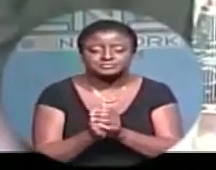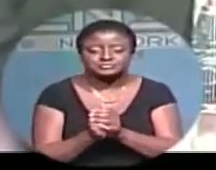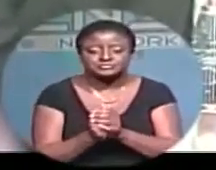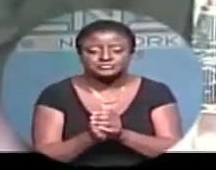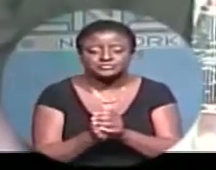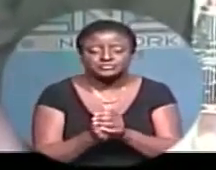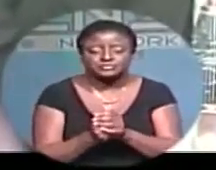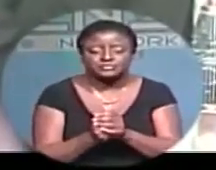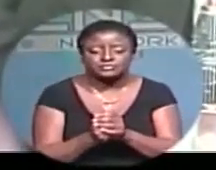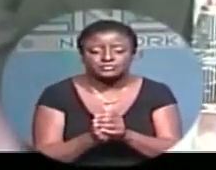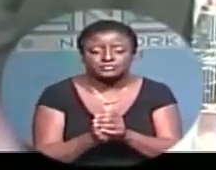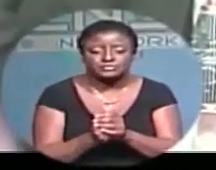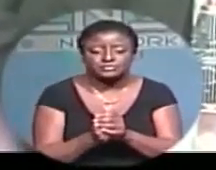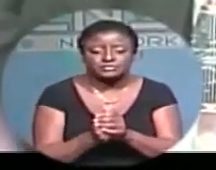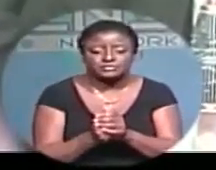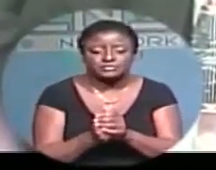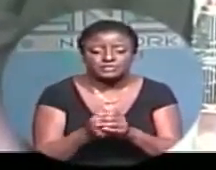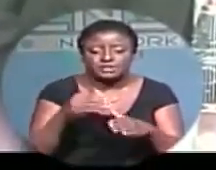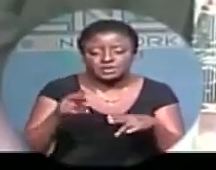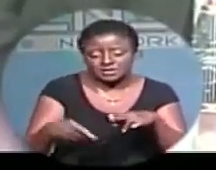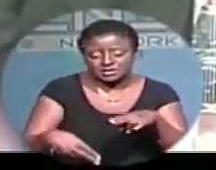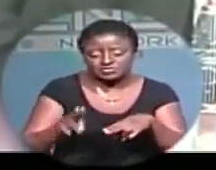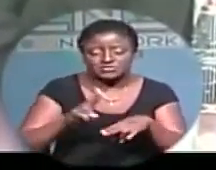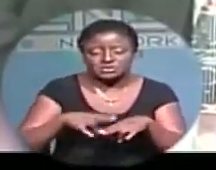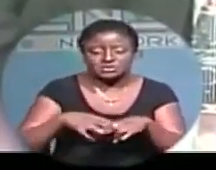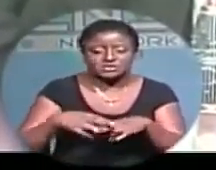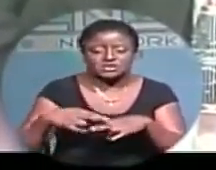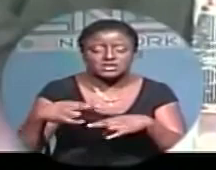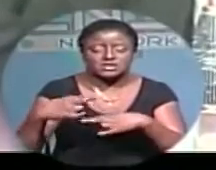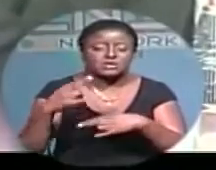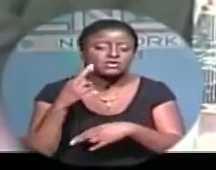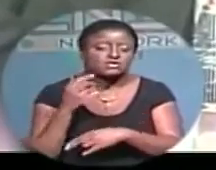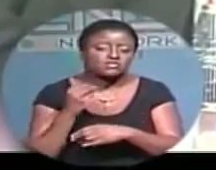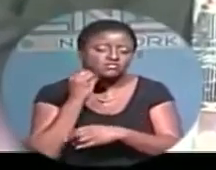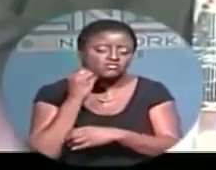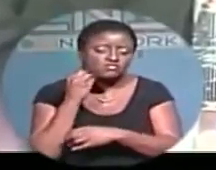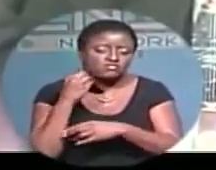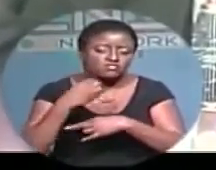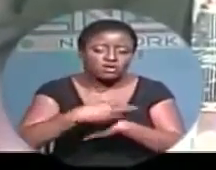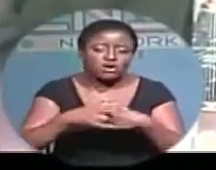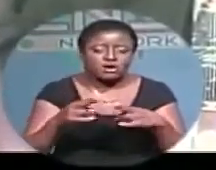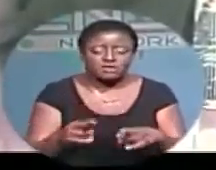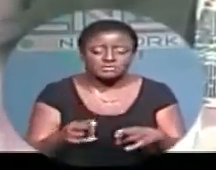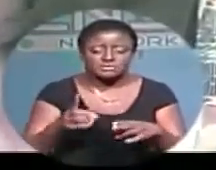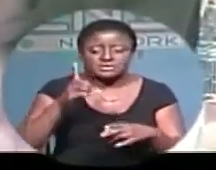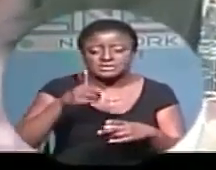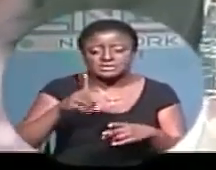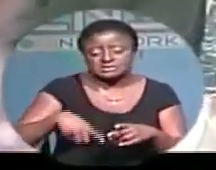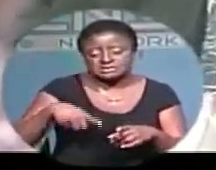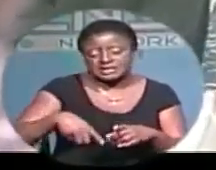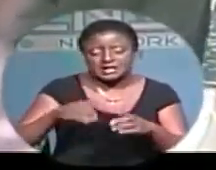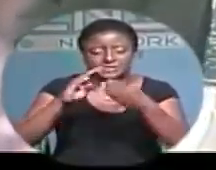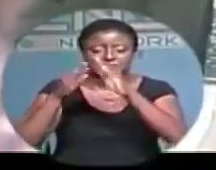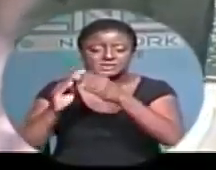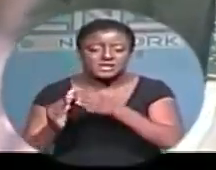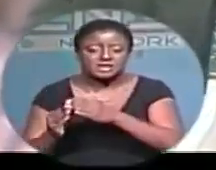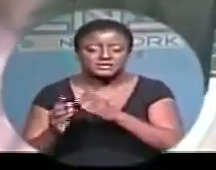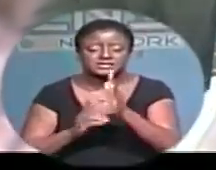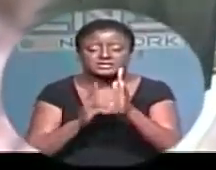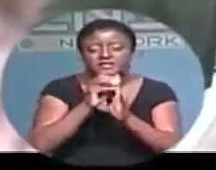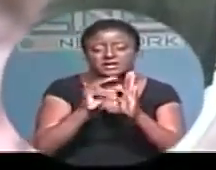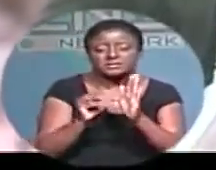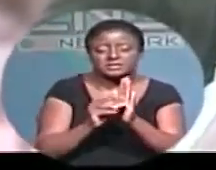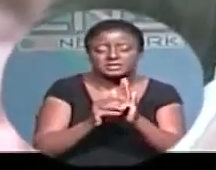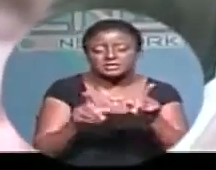exclusive relief plan. Meantime, increasing rooms, downtown development, and airlift are also features of the speech, along with the